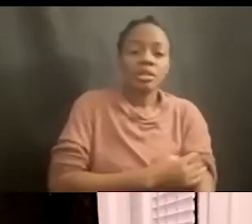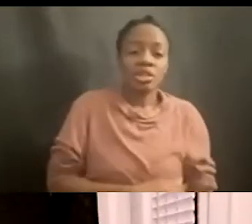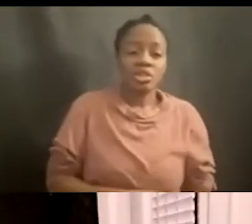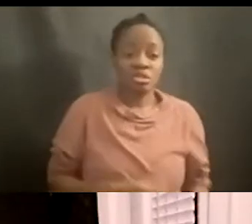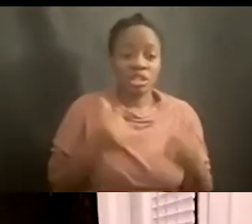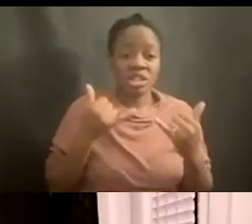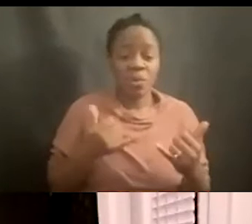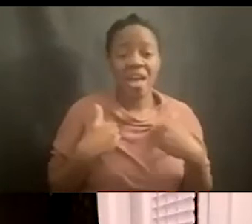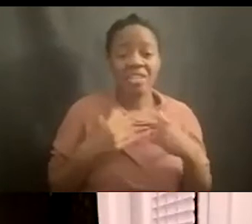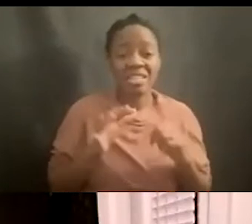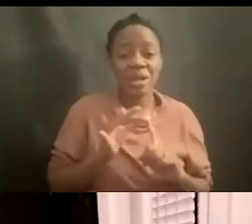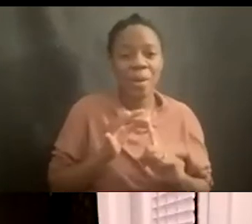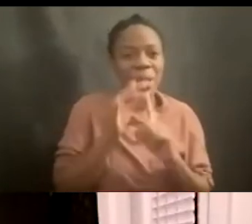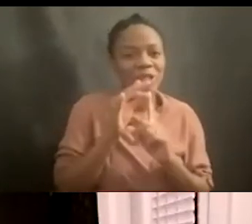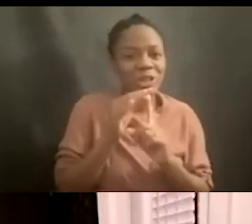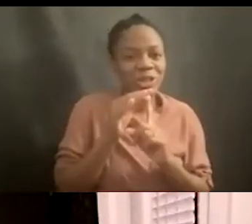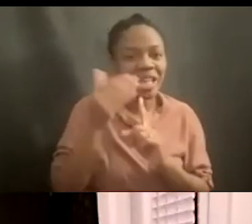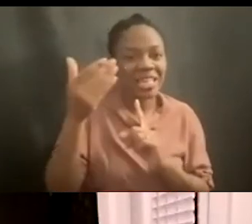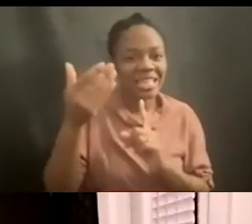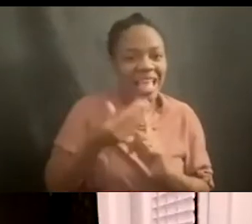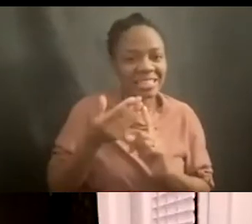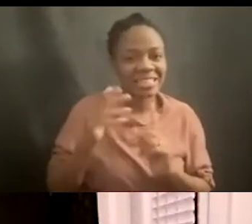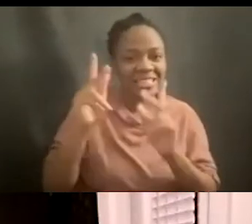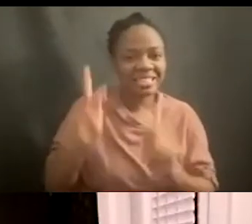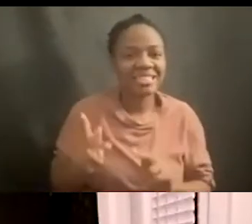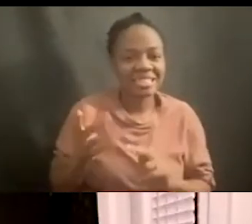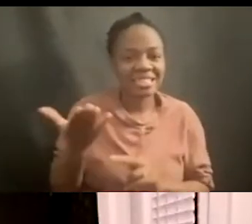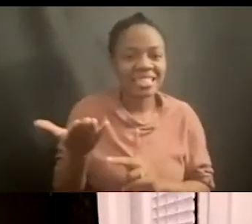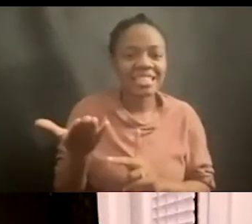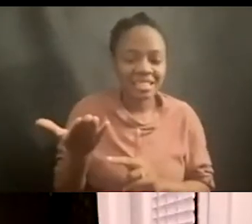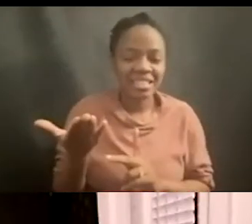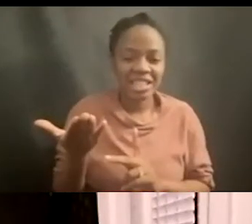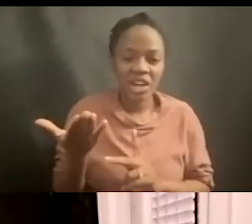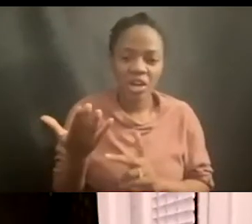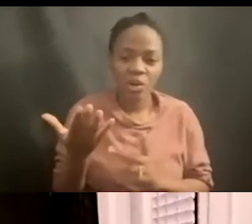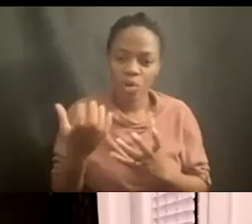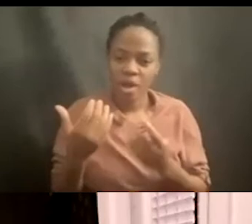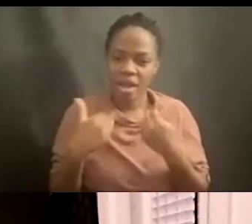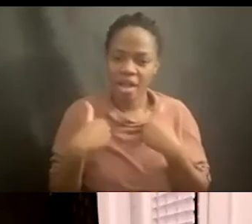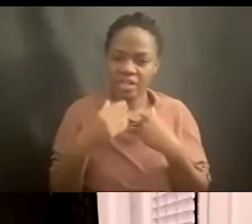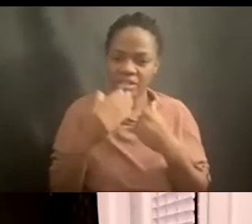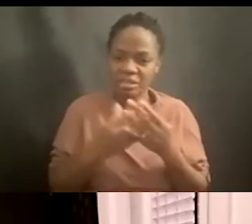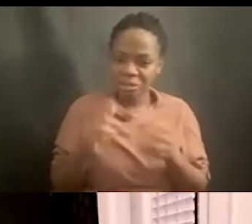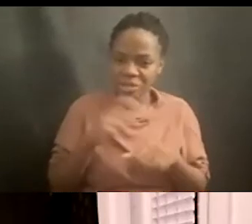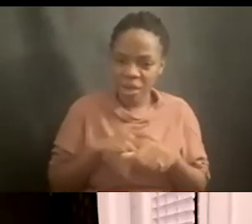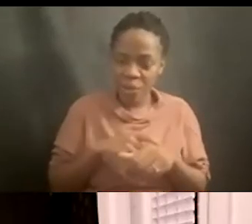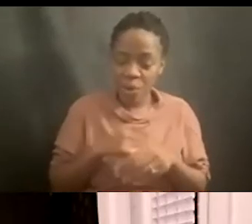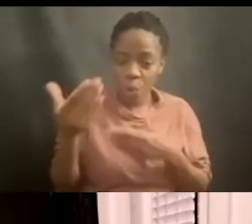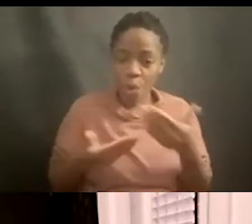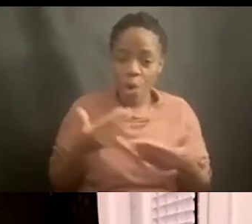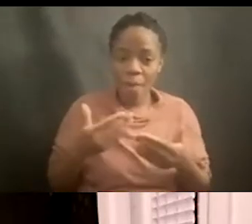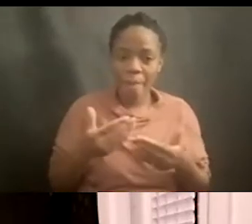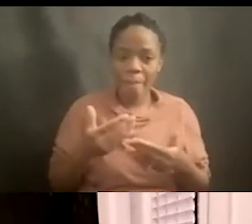guest that joined us, and we're gonna give her some time with us. So we want to welcome our